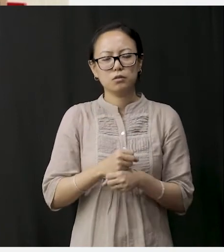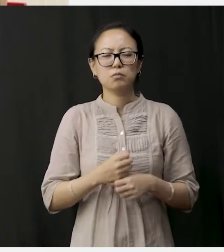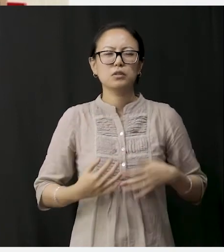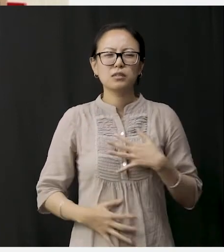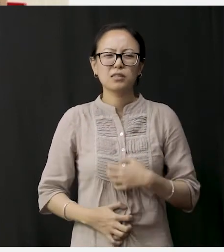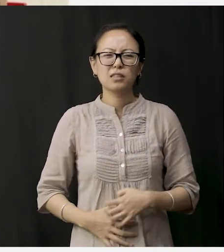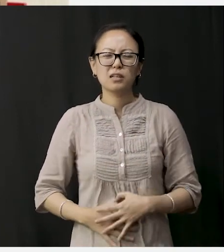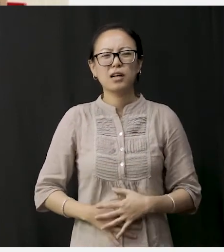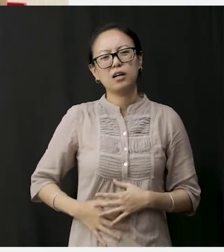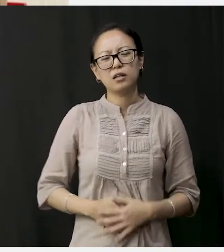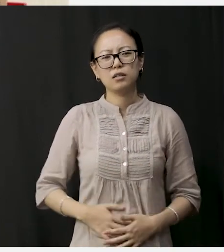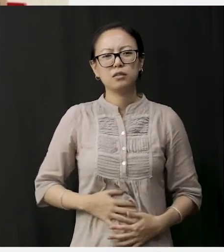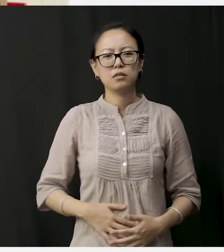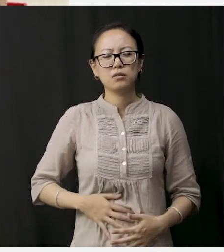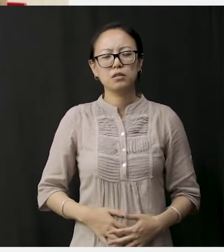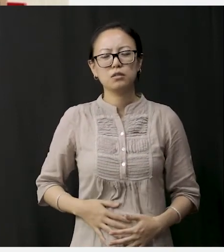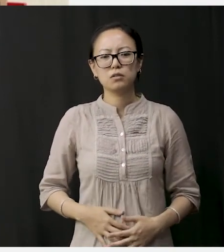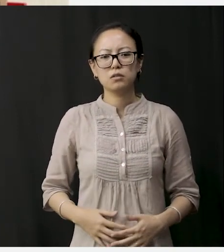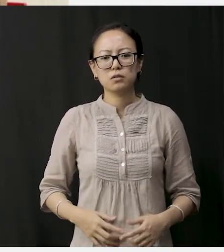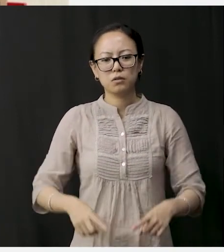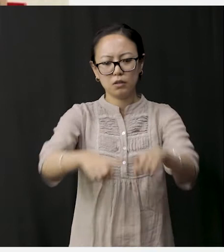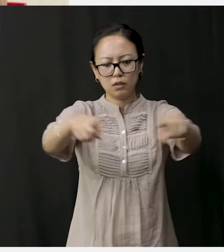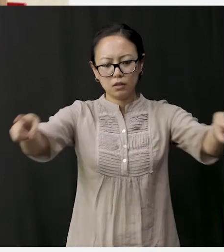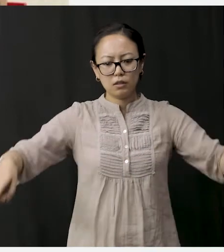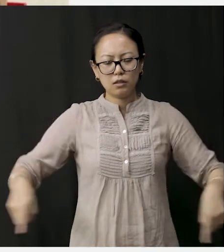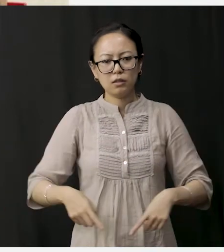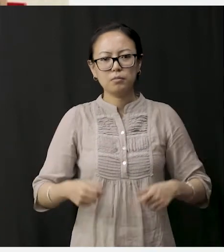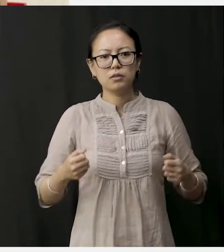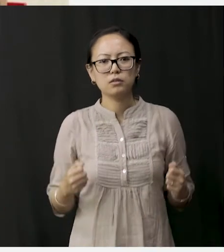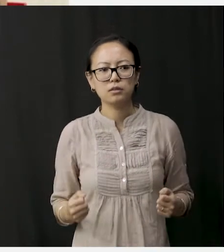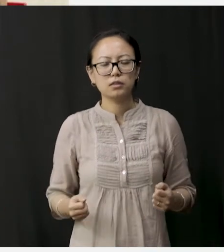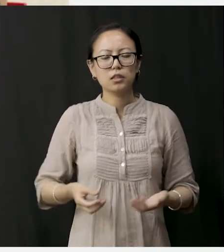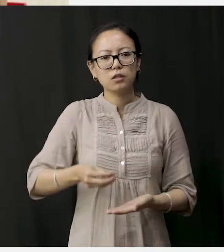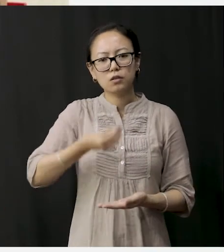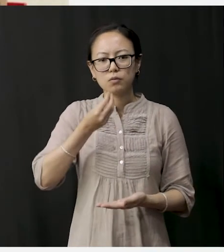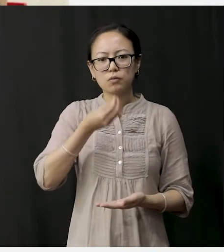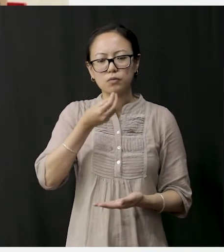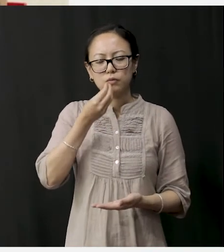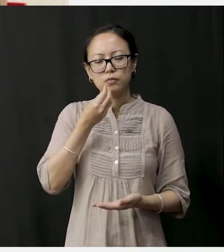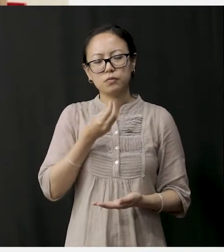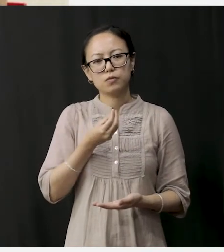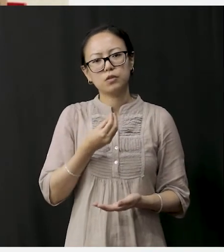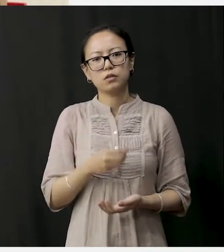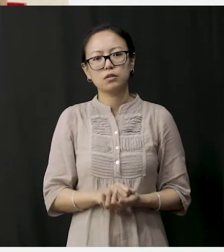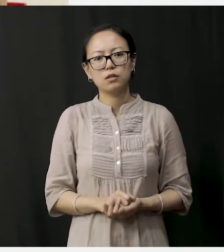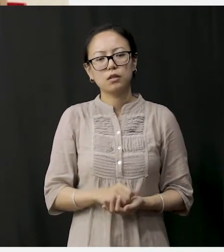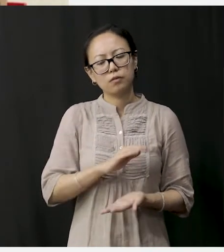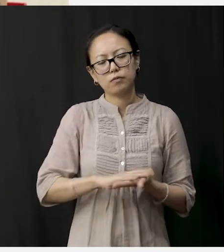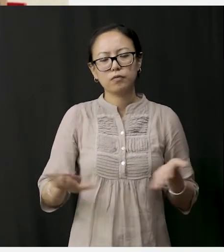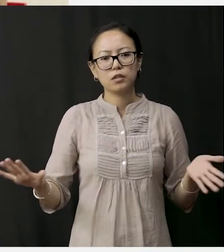the family enjoyed their lunch. Okay, they had food together, and finally Aling went to take some